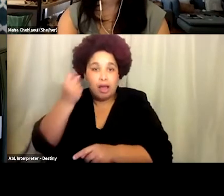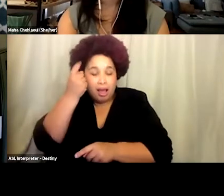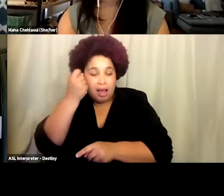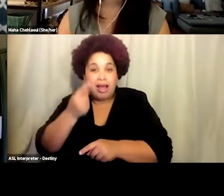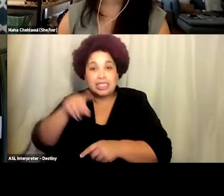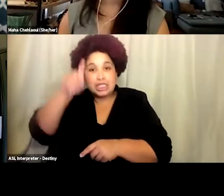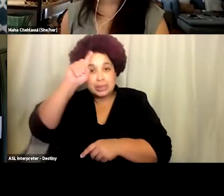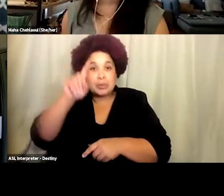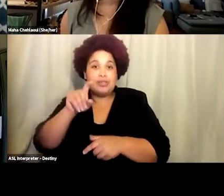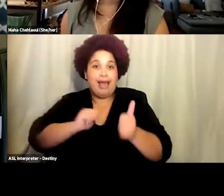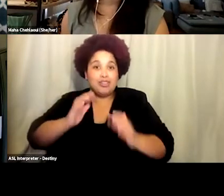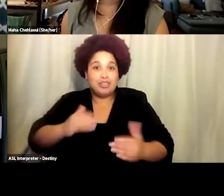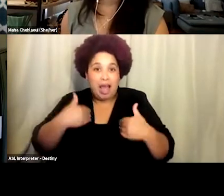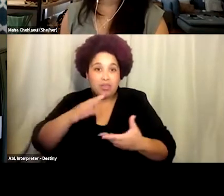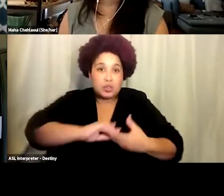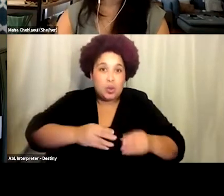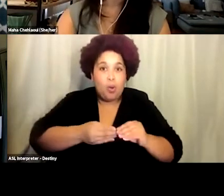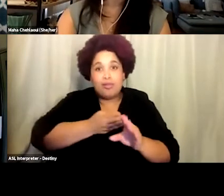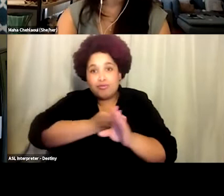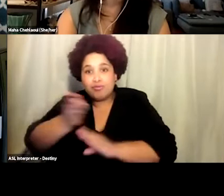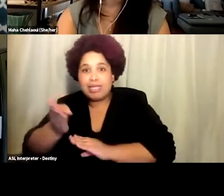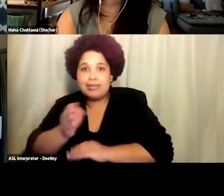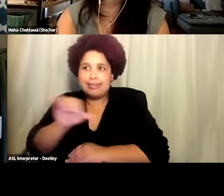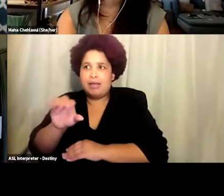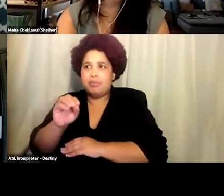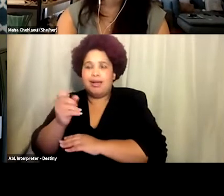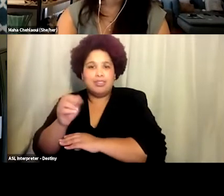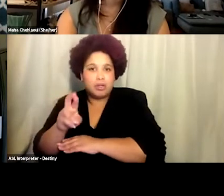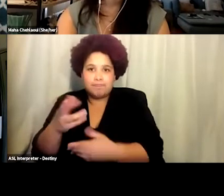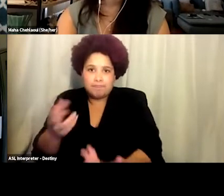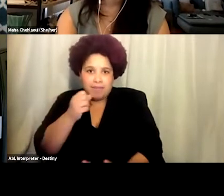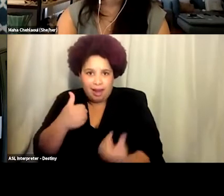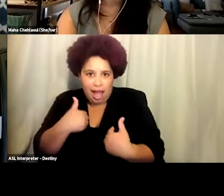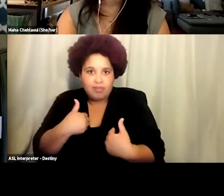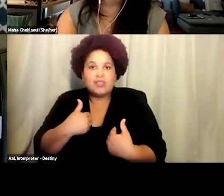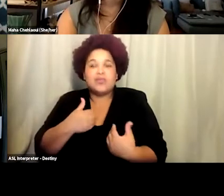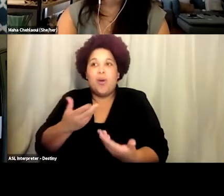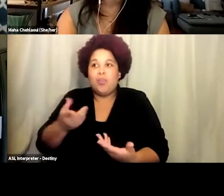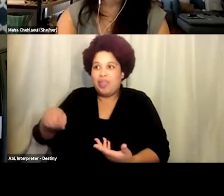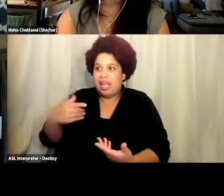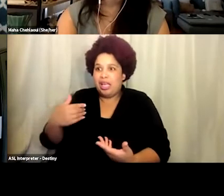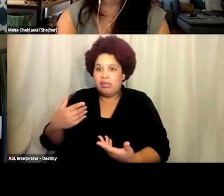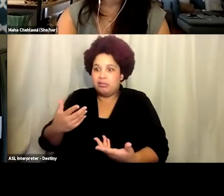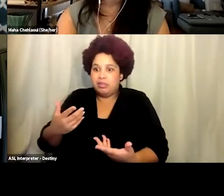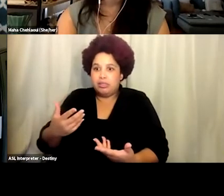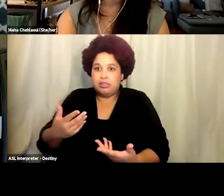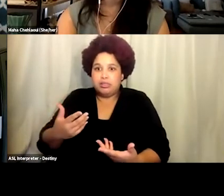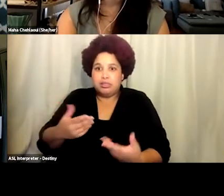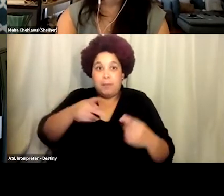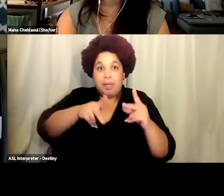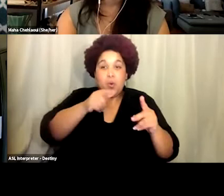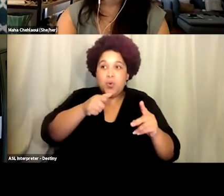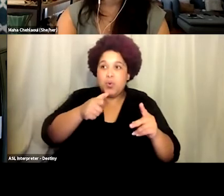have the storied career and the access that Oscar has had. And so it is upon them to kind of our gatekeepers to help